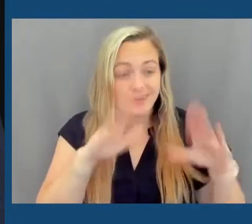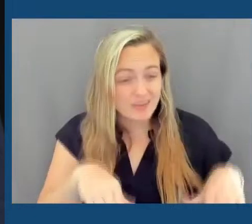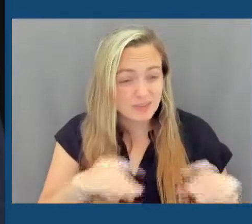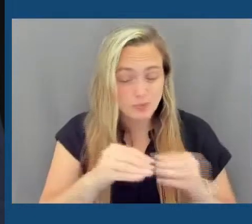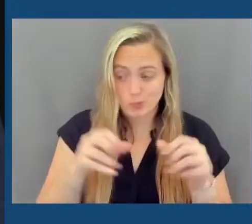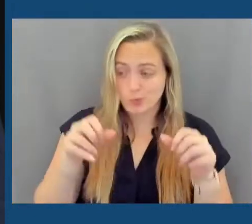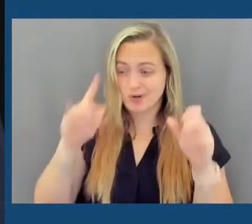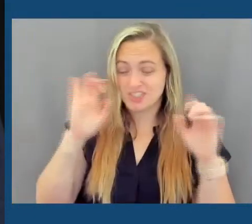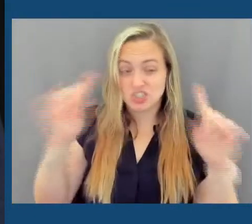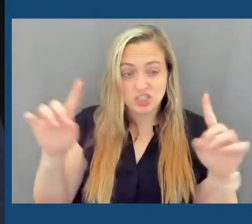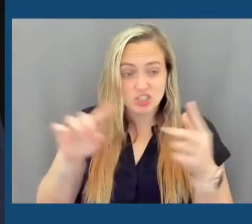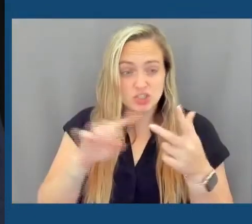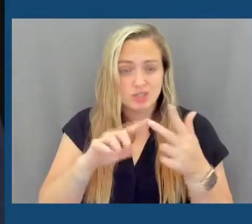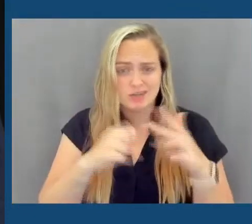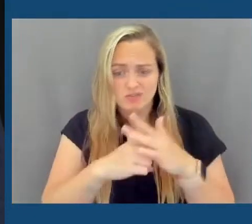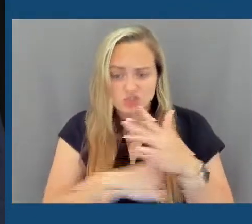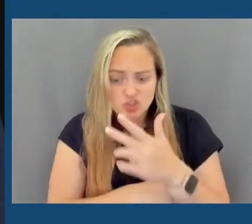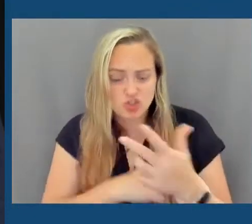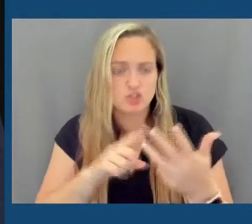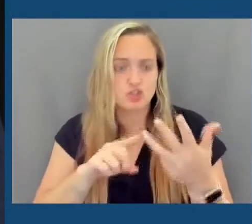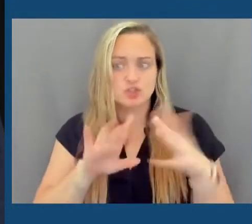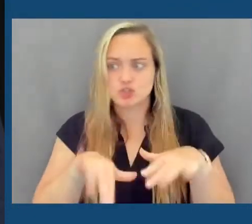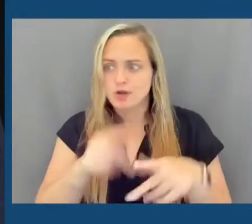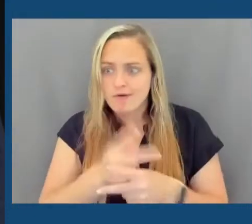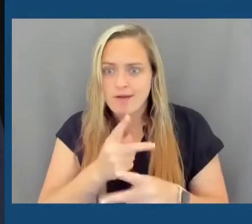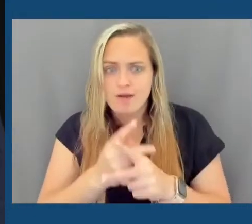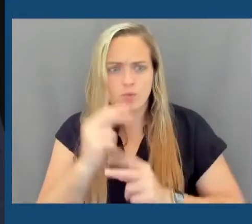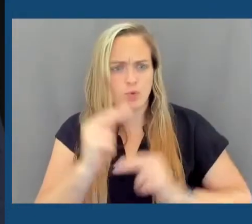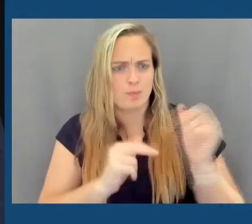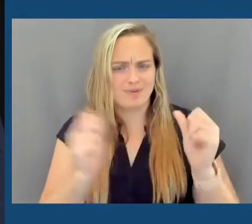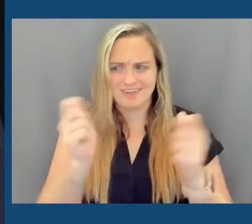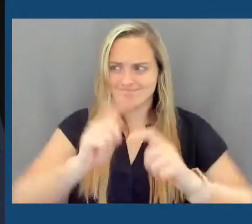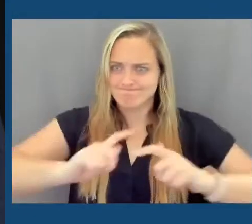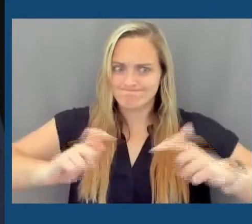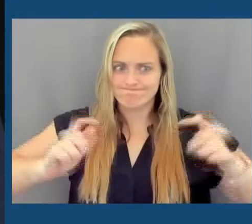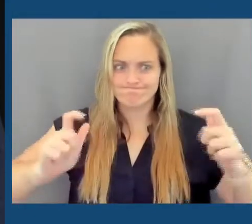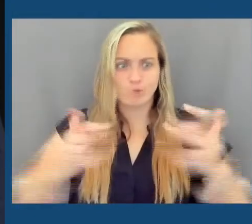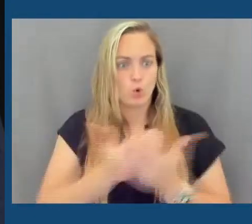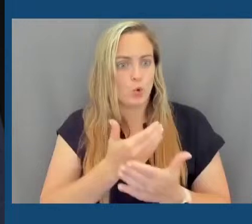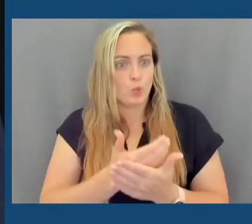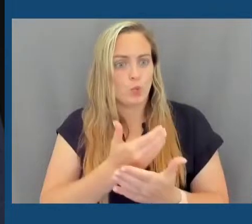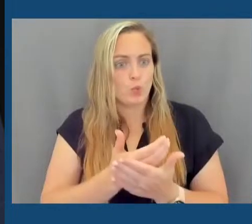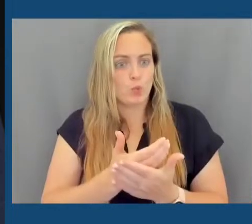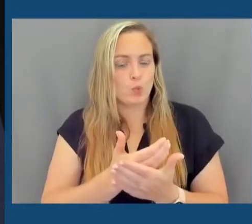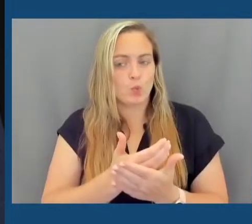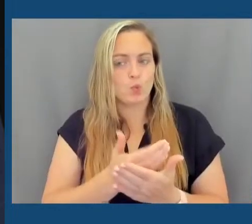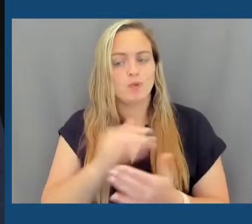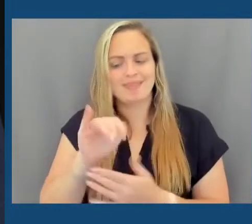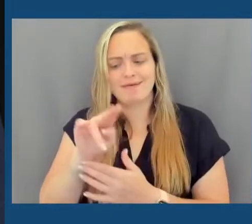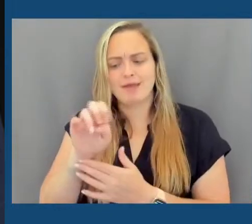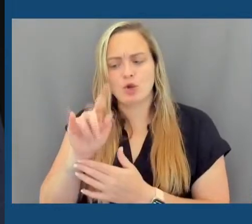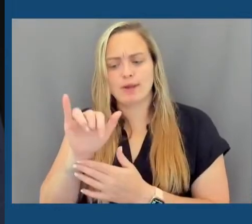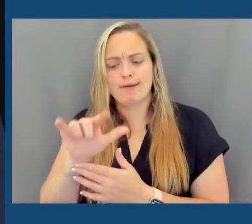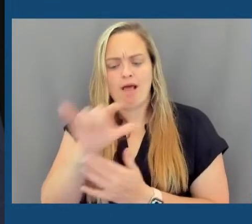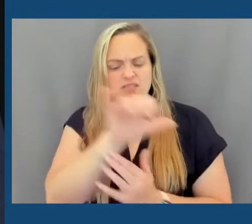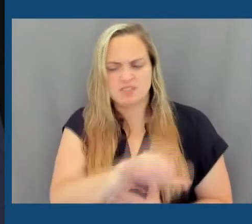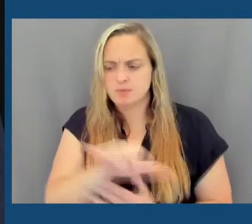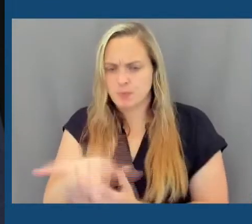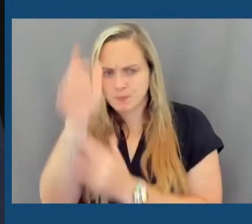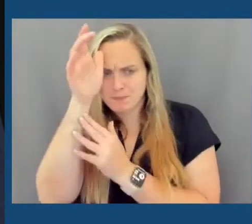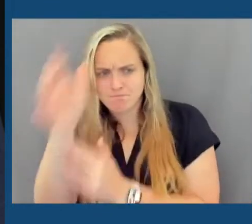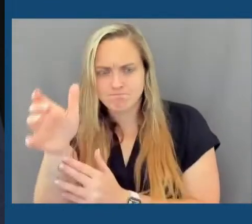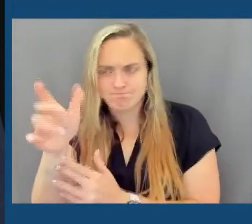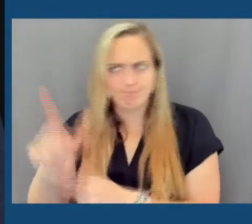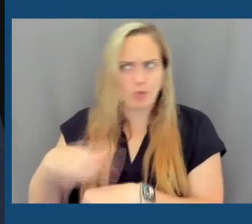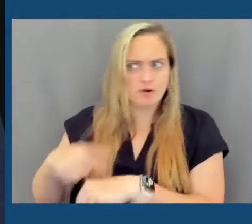more infrastructure, we need childcare. We're building something brand new here. This is like the Erie Canal. I spent a lot of time on the Erie Canal. You